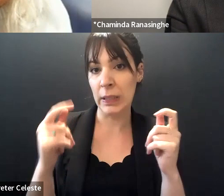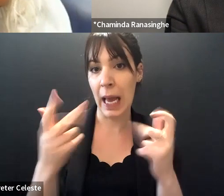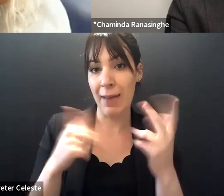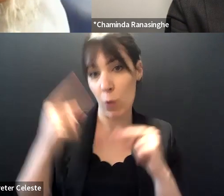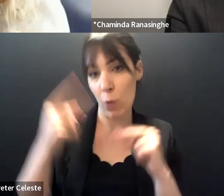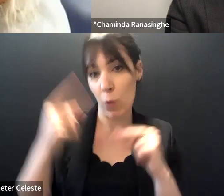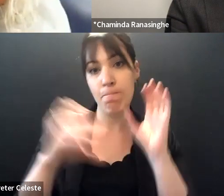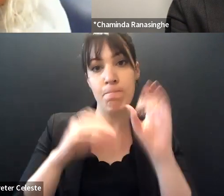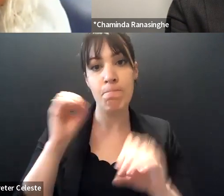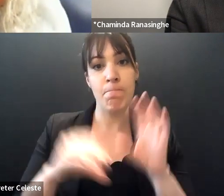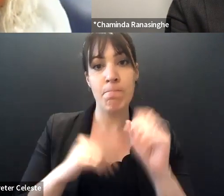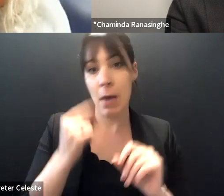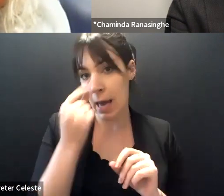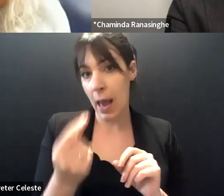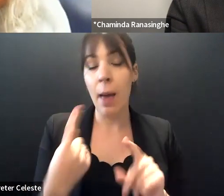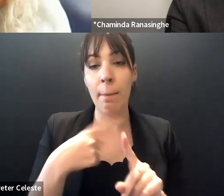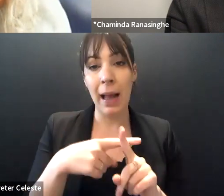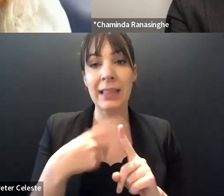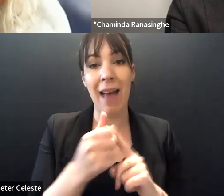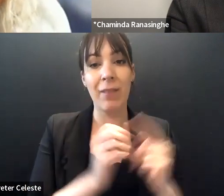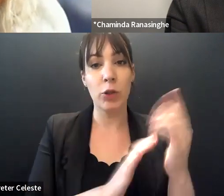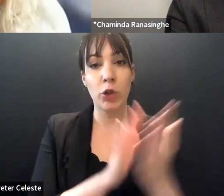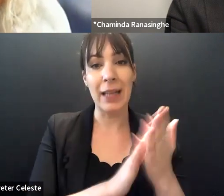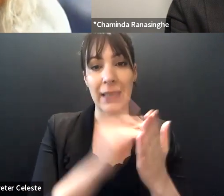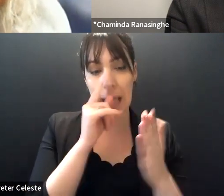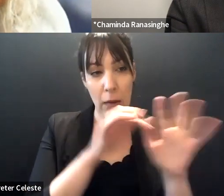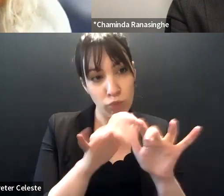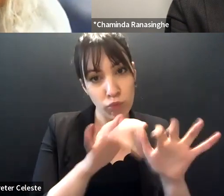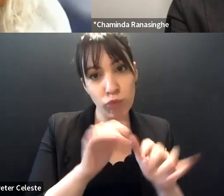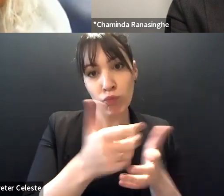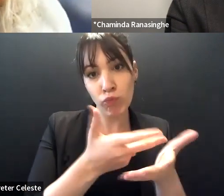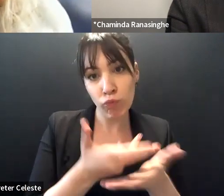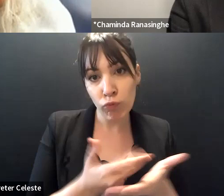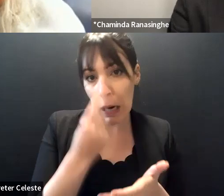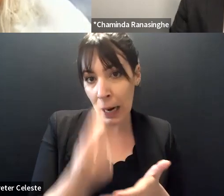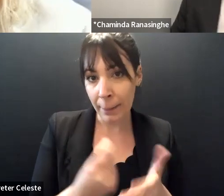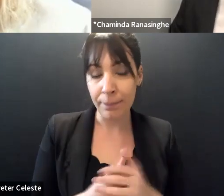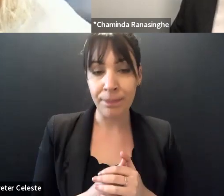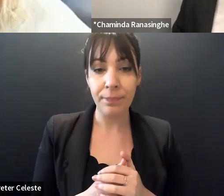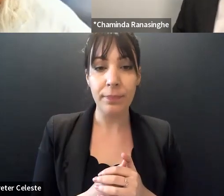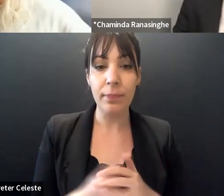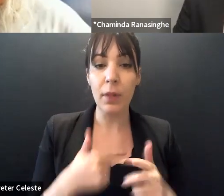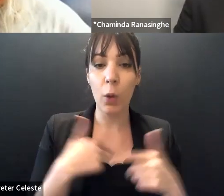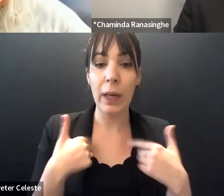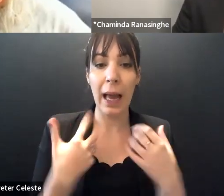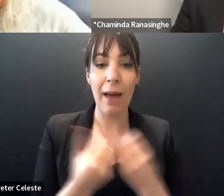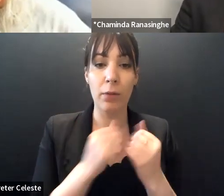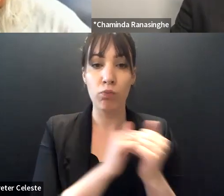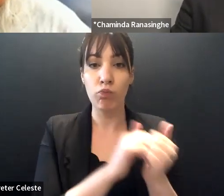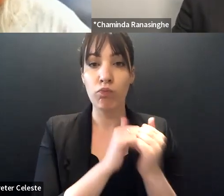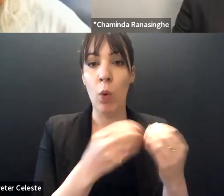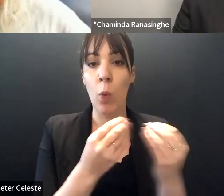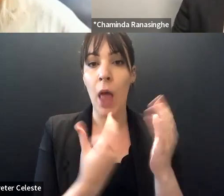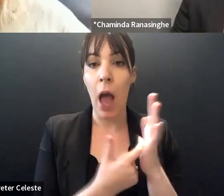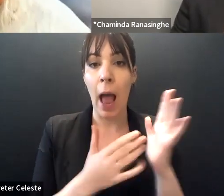also there'll be conversations happening in the chat box. So they're very excited to be partnering with RMIT for this session,